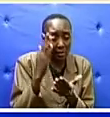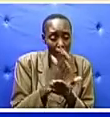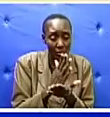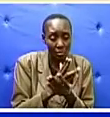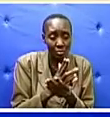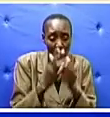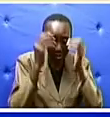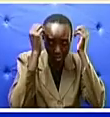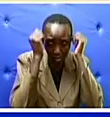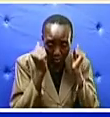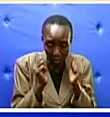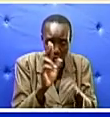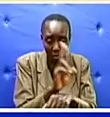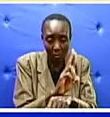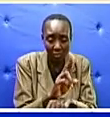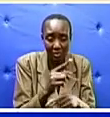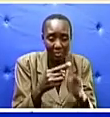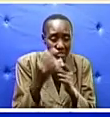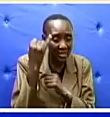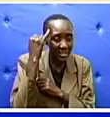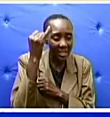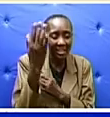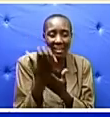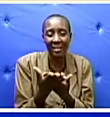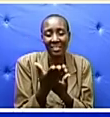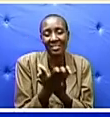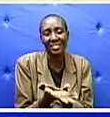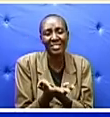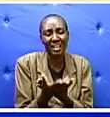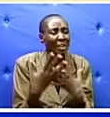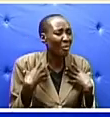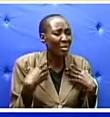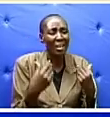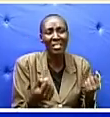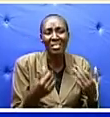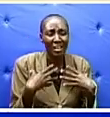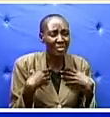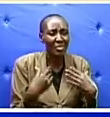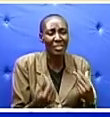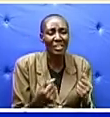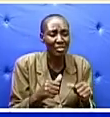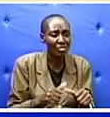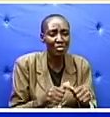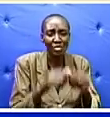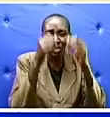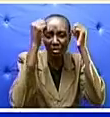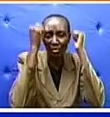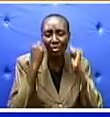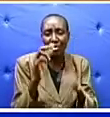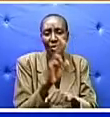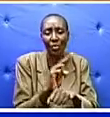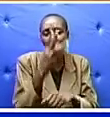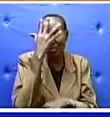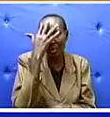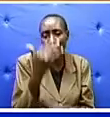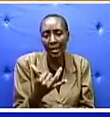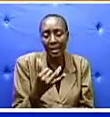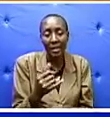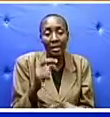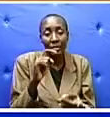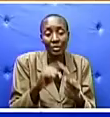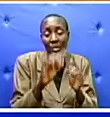protection, we have that notion that mezoeana na nakako healthy. So, I mean, why would I even bother myself? So I think testing is